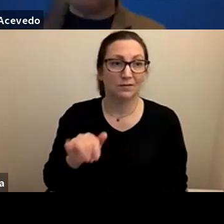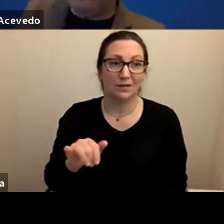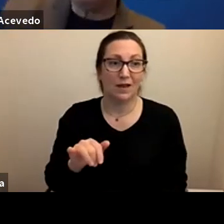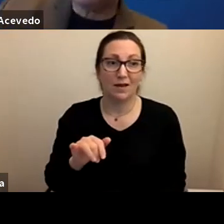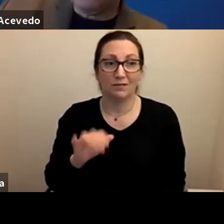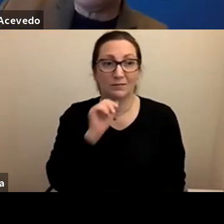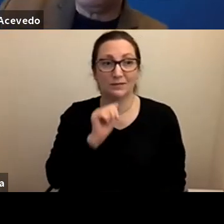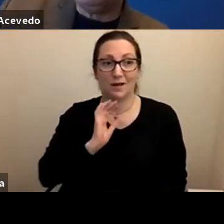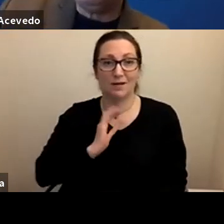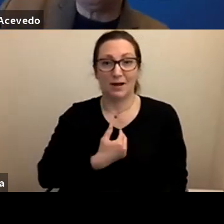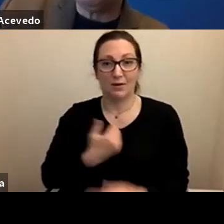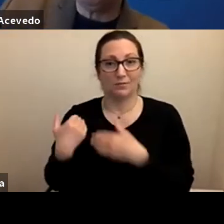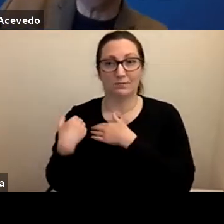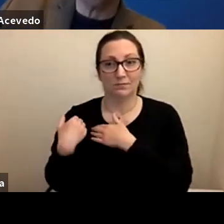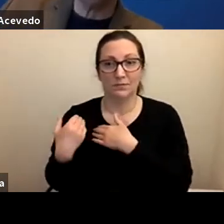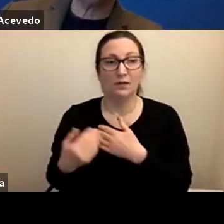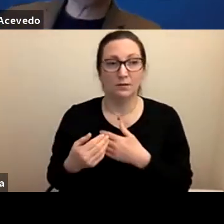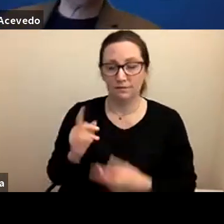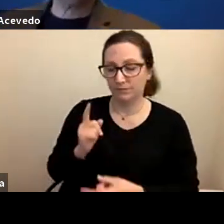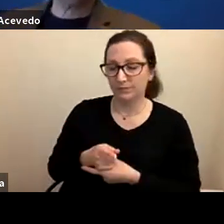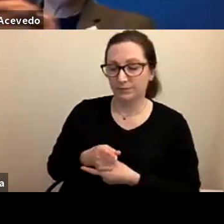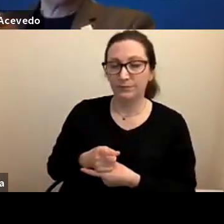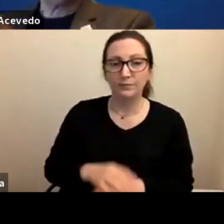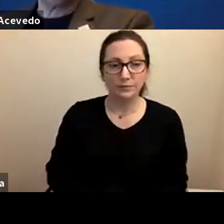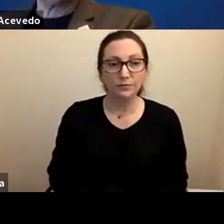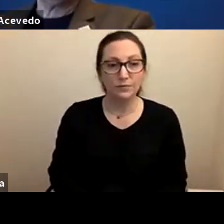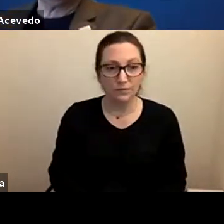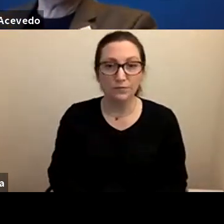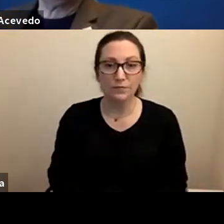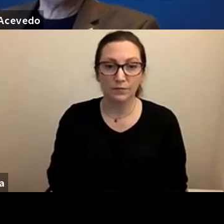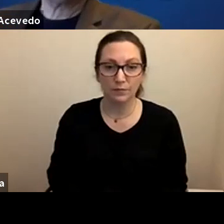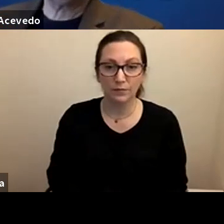right? That's right. To achieve.